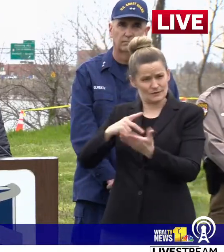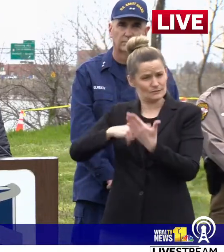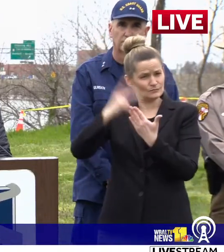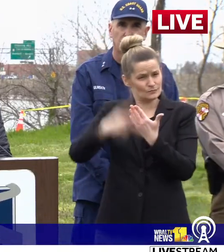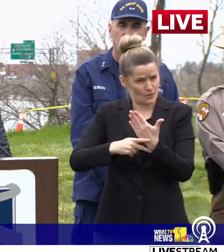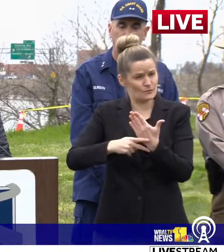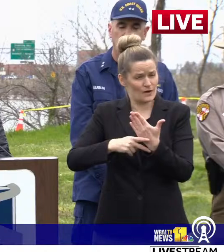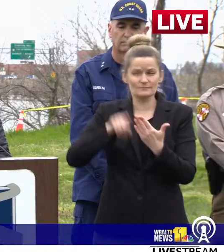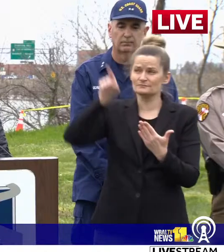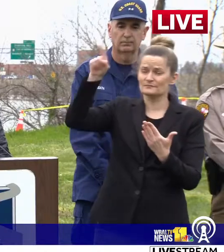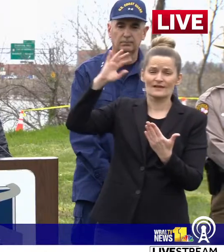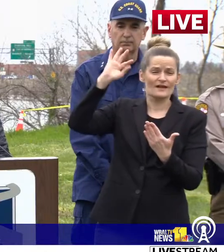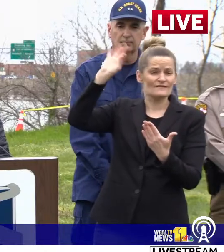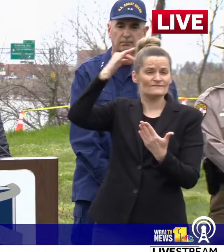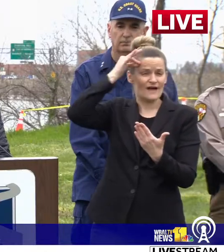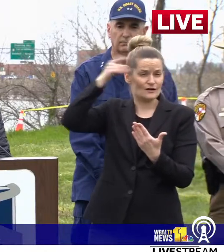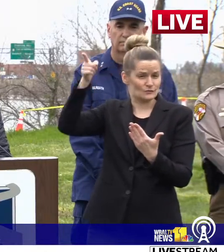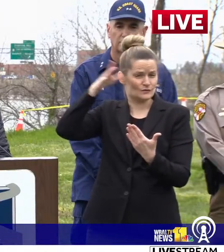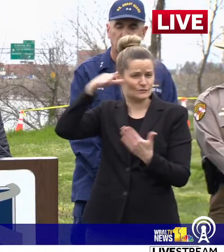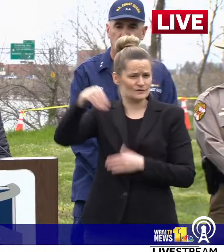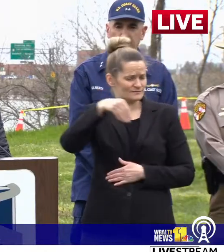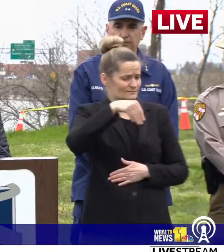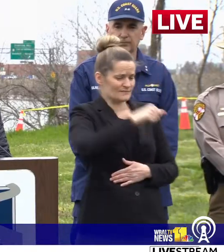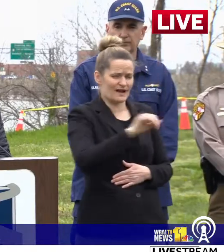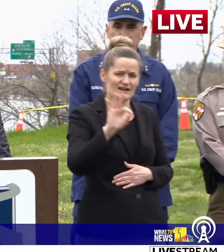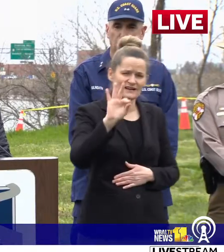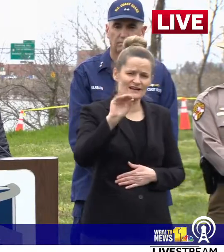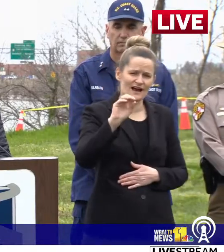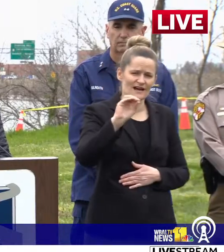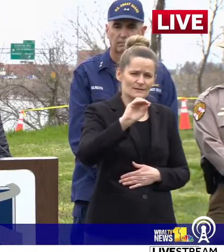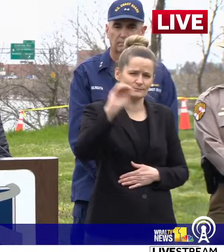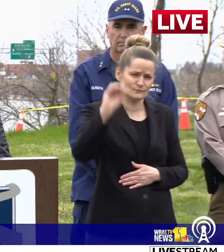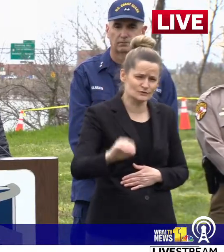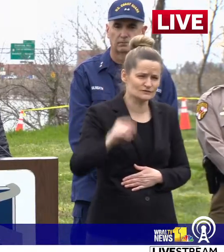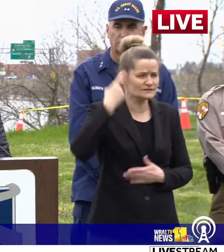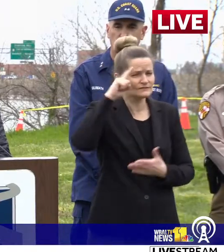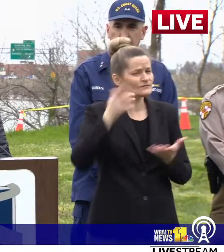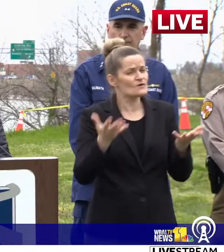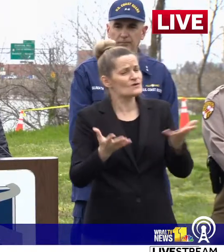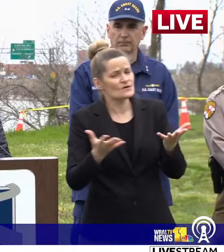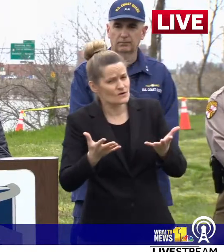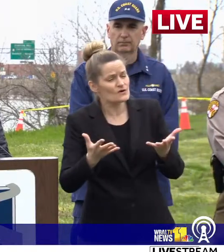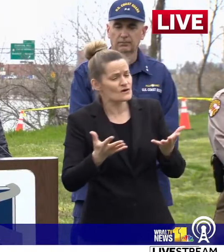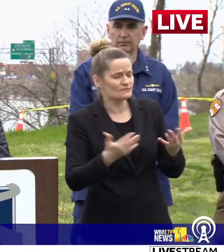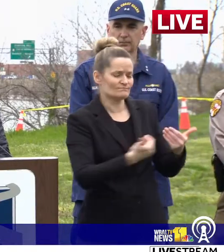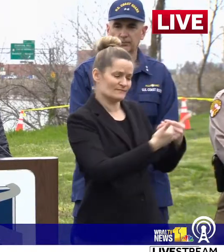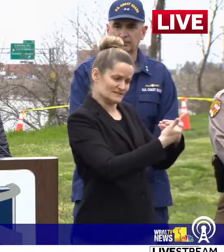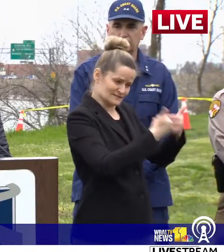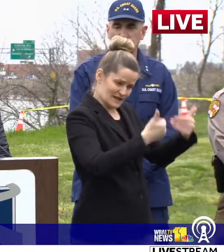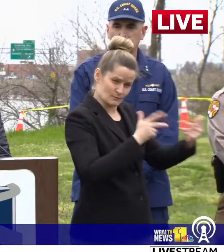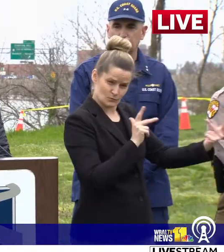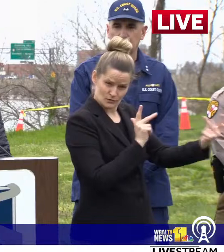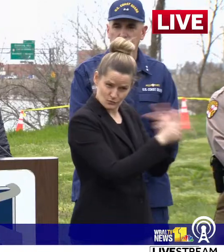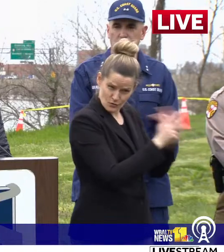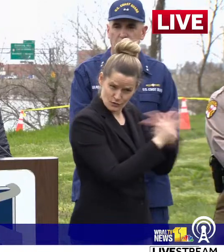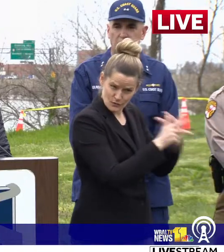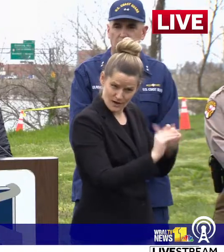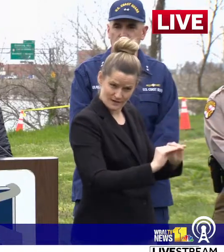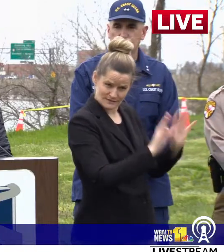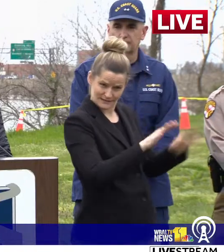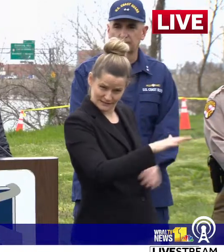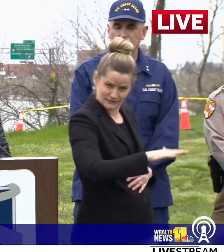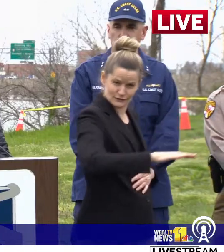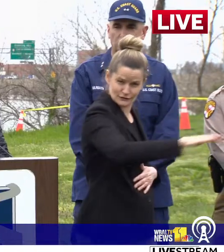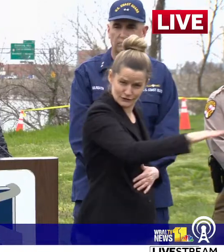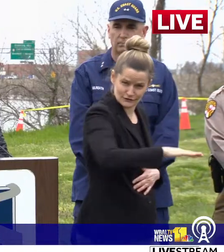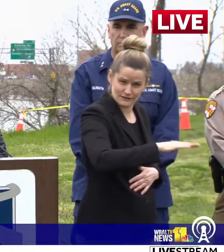the federal government will pick up 90% of the costs of that program. And Senator Cardin and I will be working